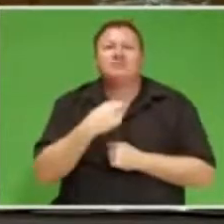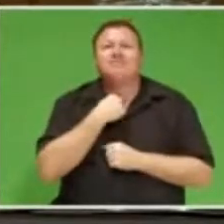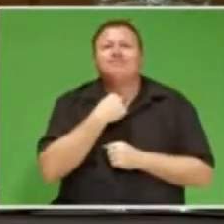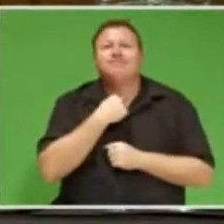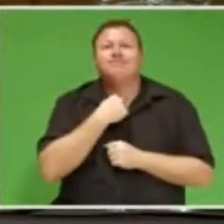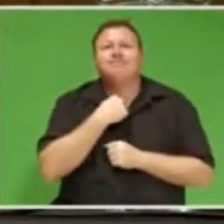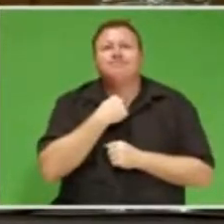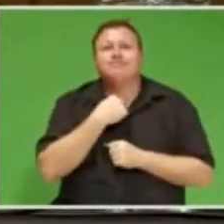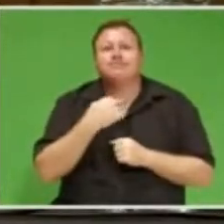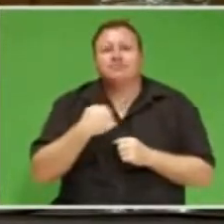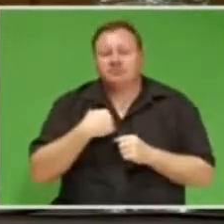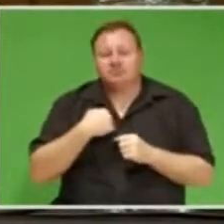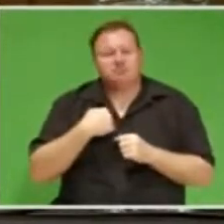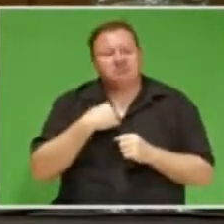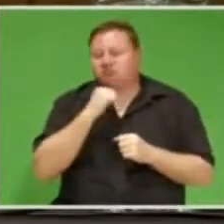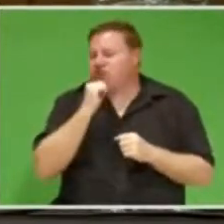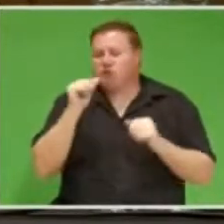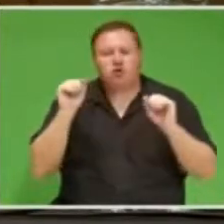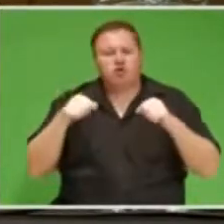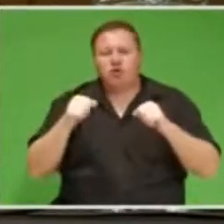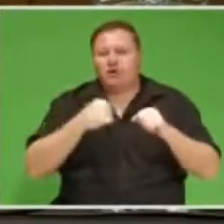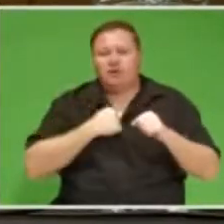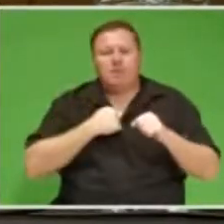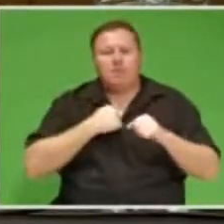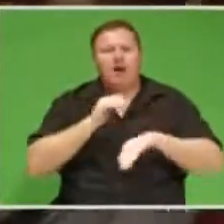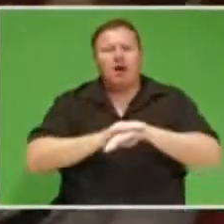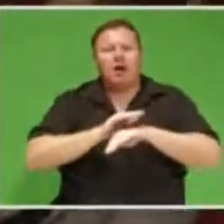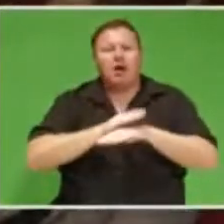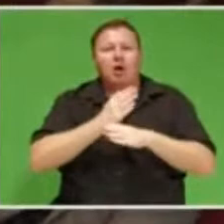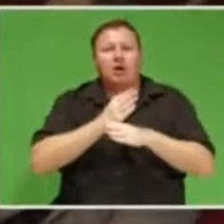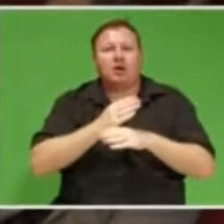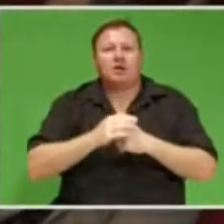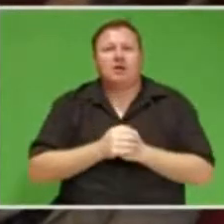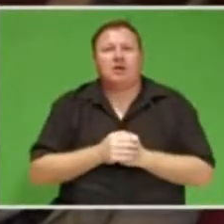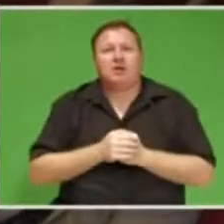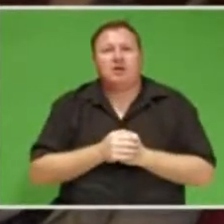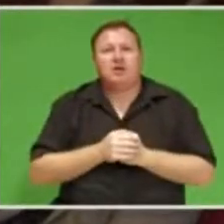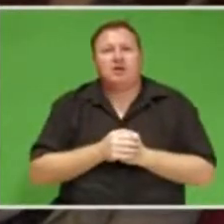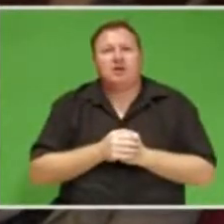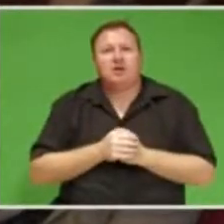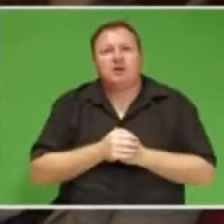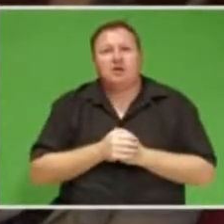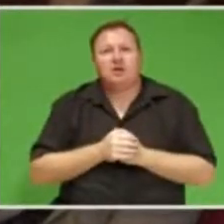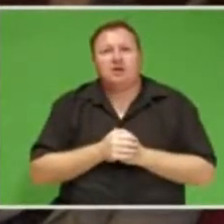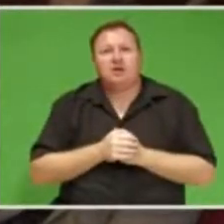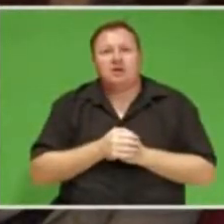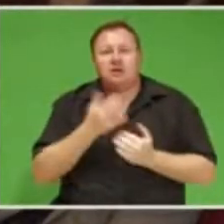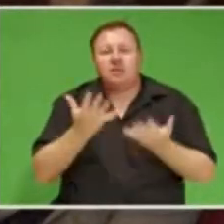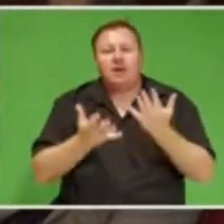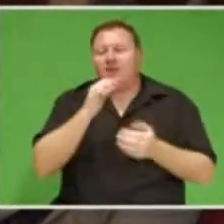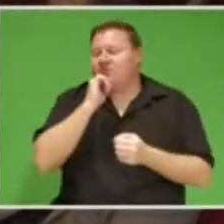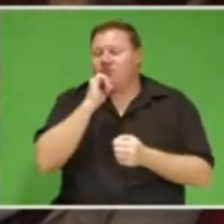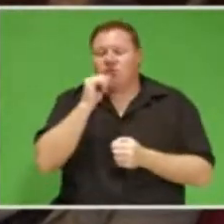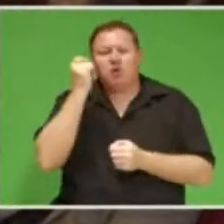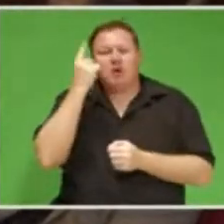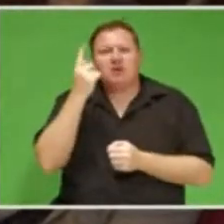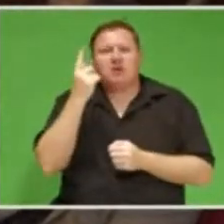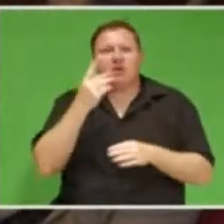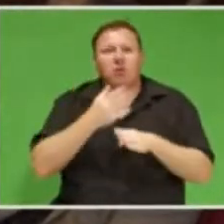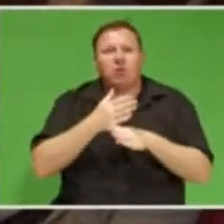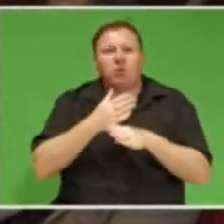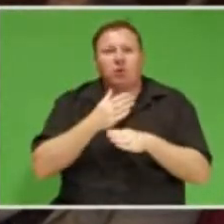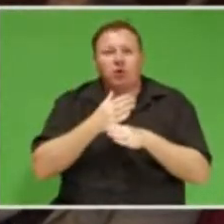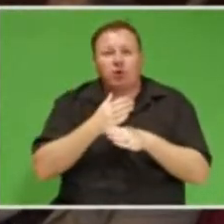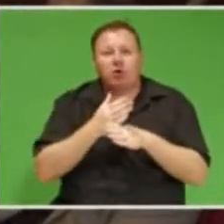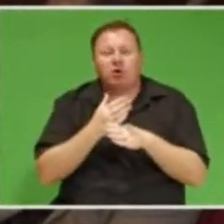Unfortunately, I differ from my colleague, Honorable Steenhuisen. Maybe he doesn't understand the work and the